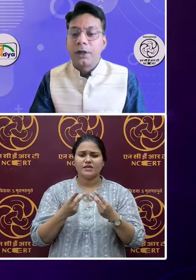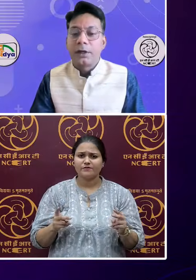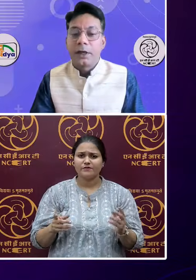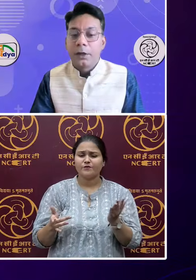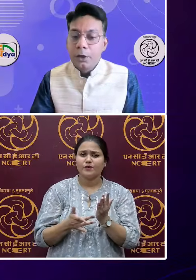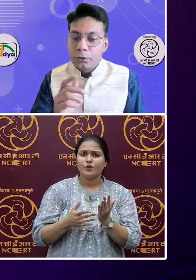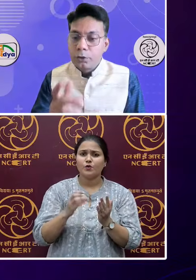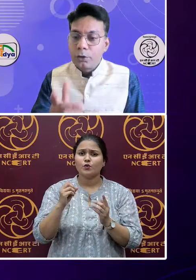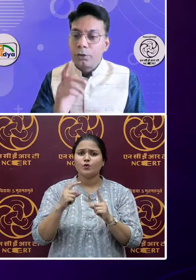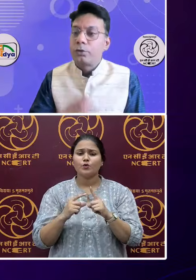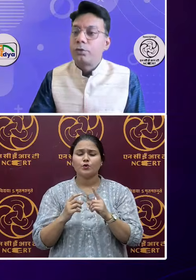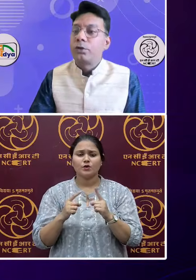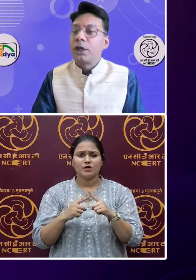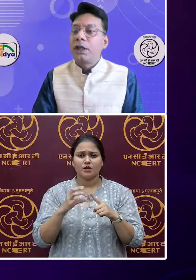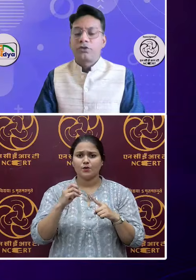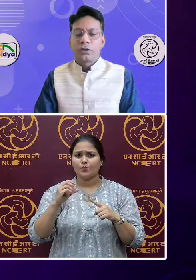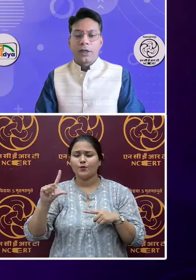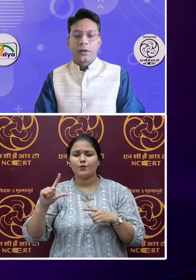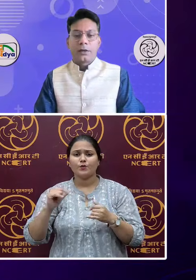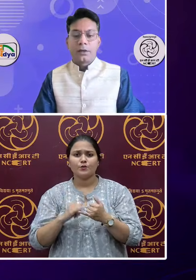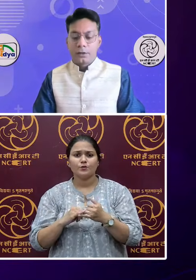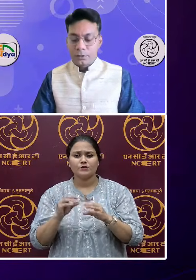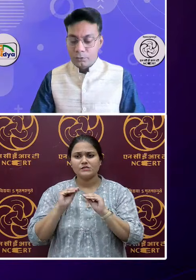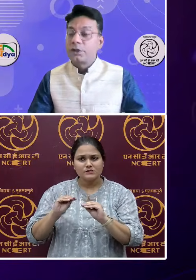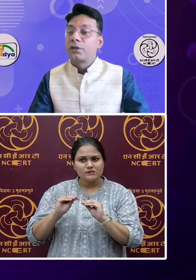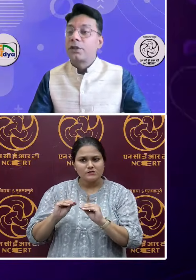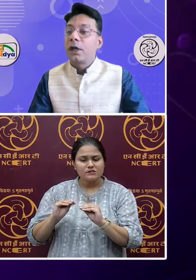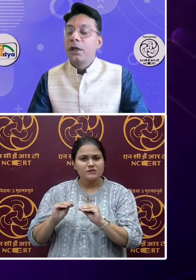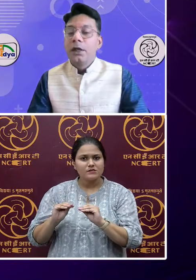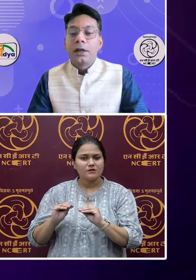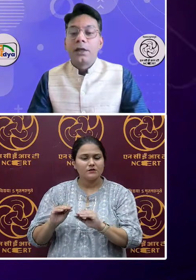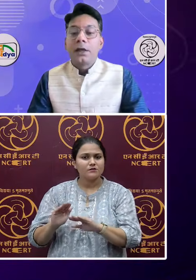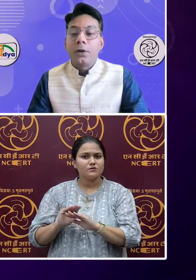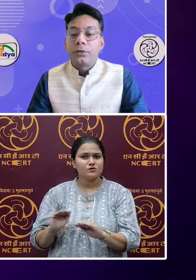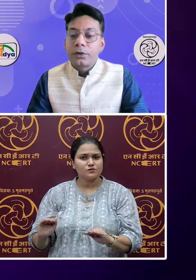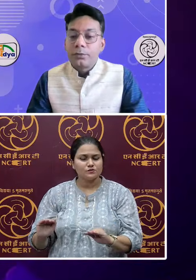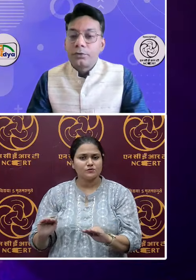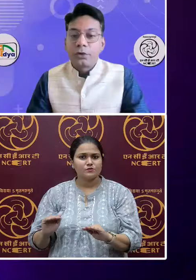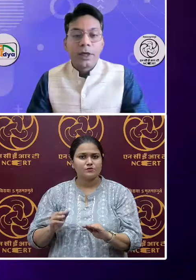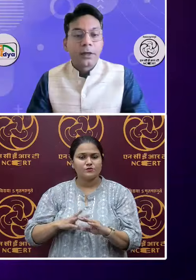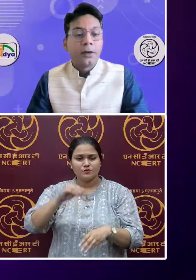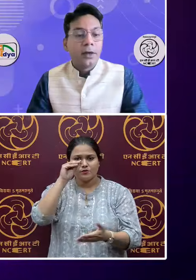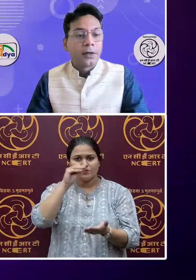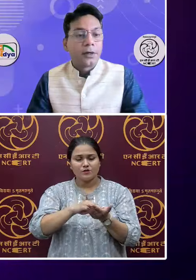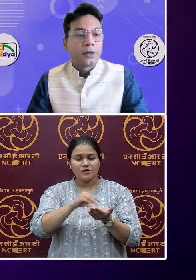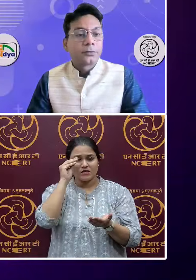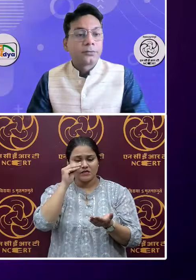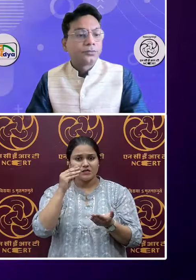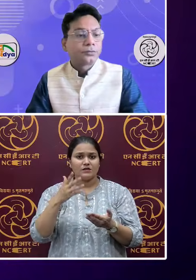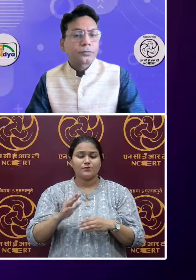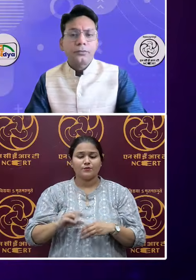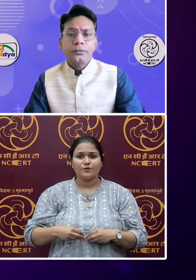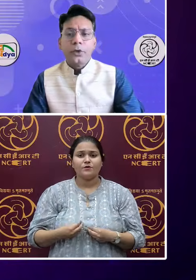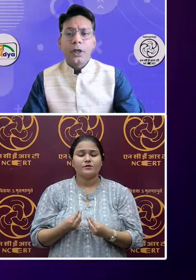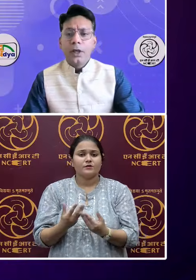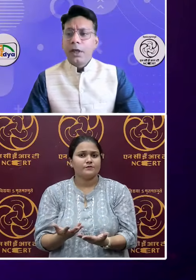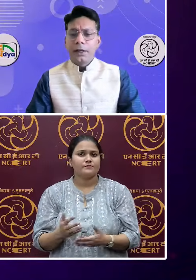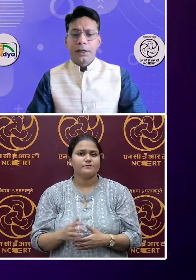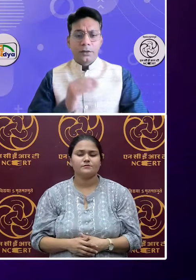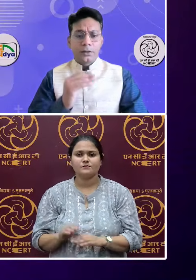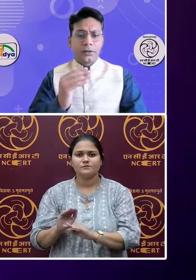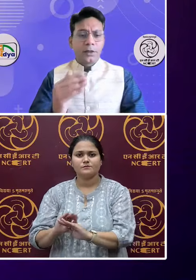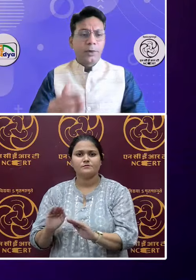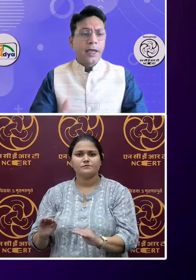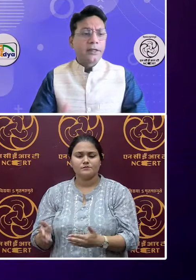of e-content to teach the learning outcomes to their learners.